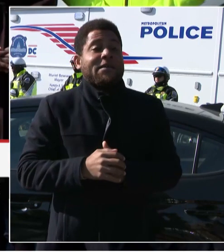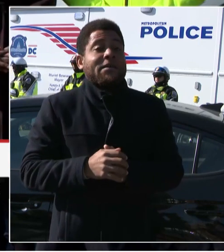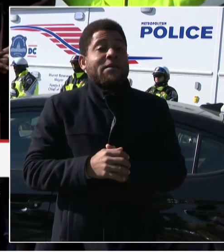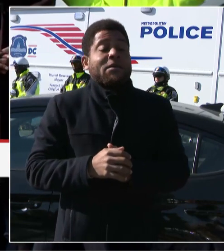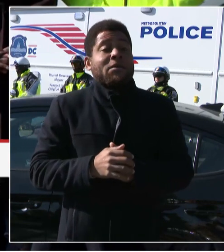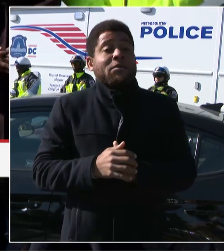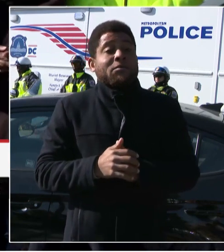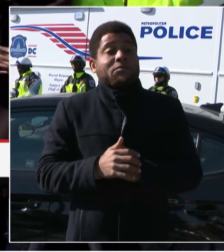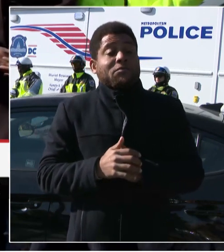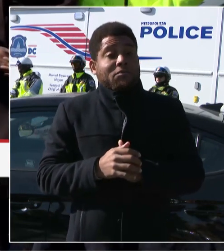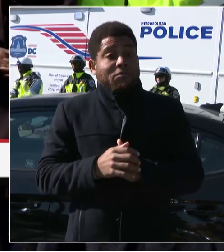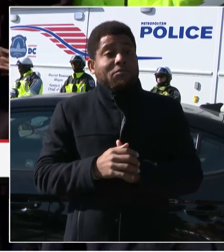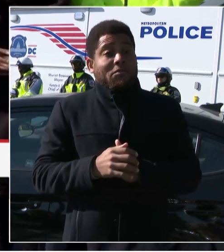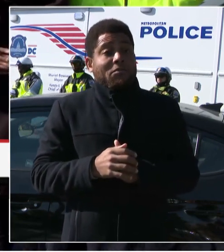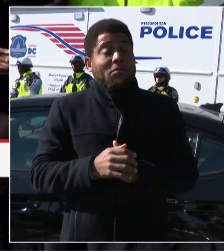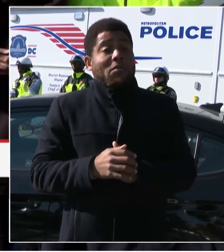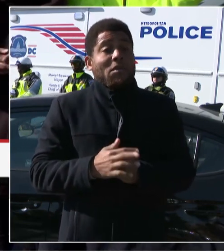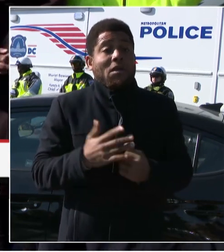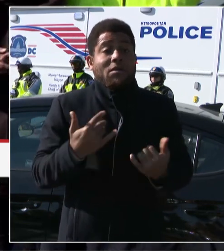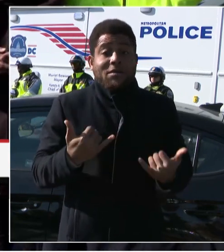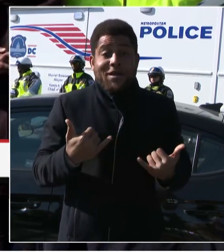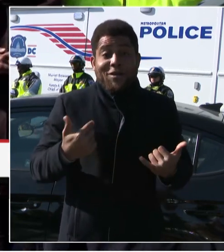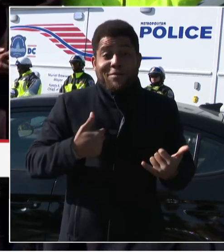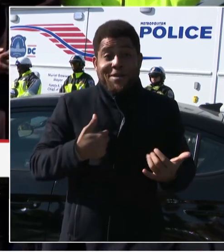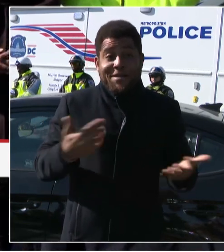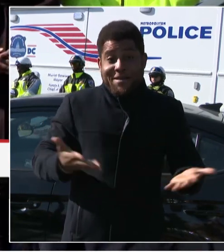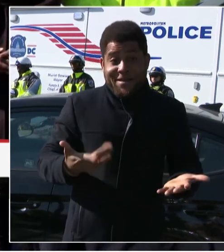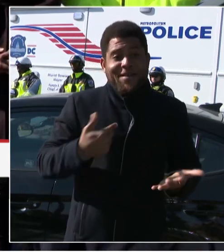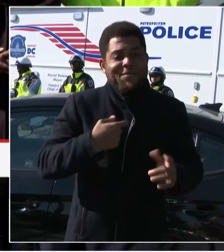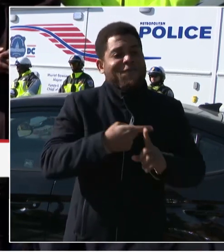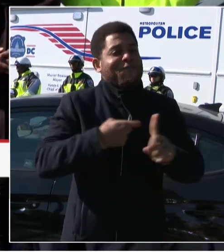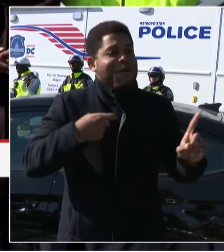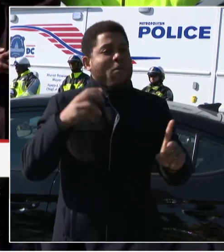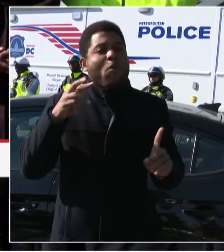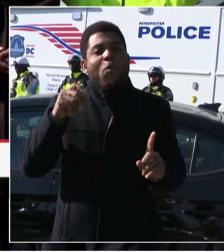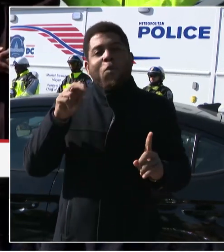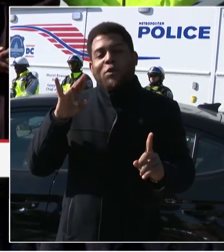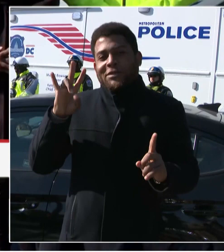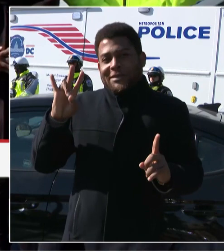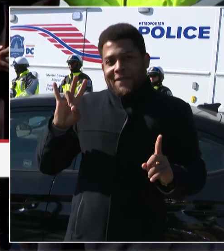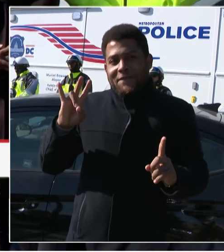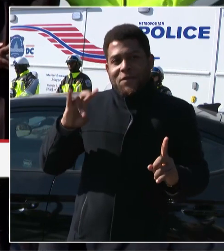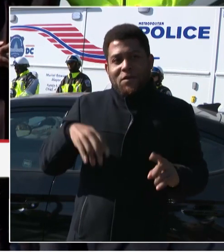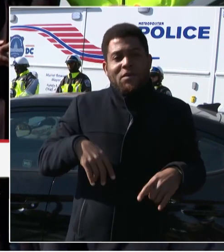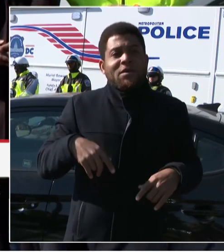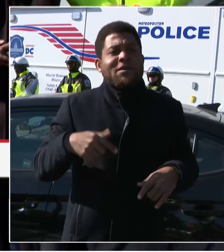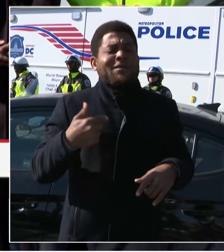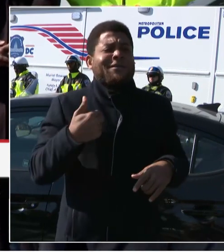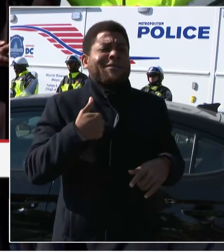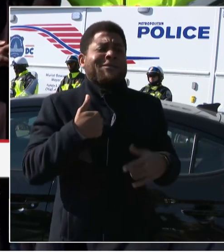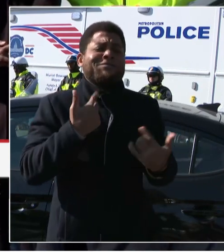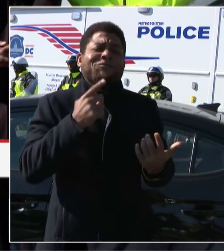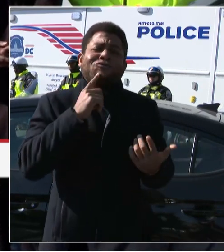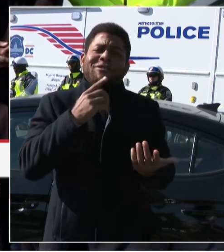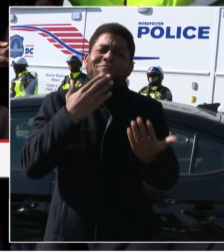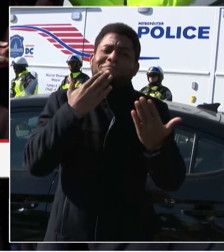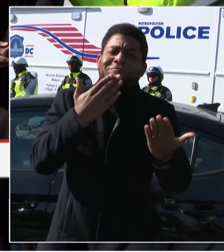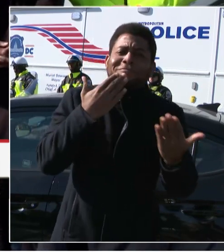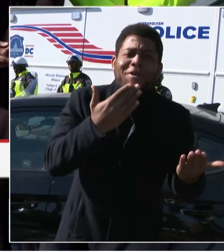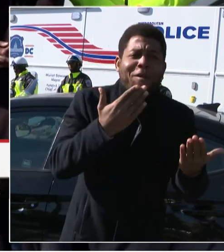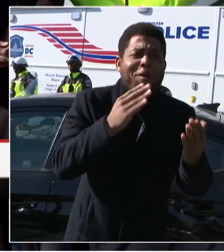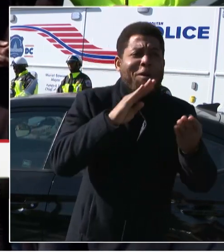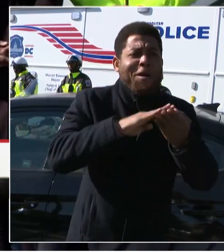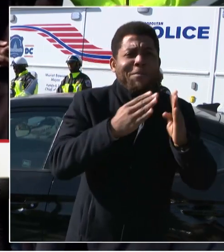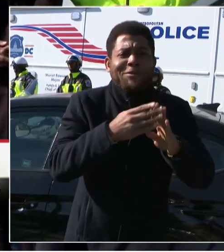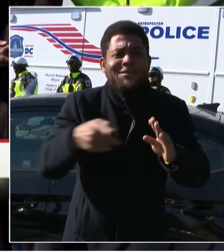fit to rise me this morning, and I thank my Ward 7 community for the protective factors it continually provides so that